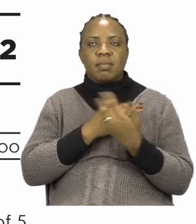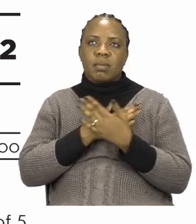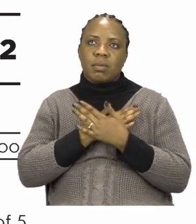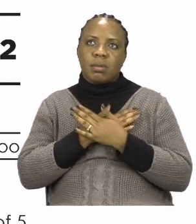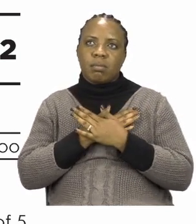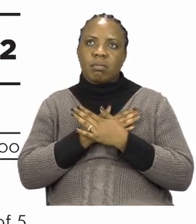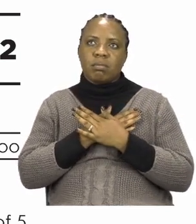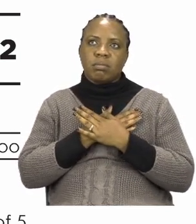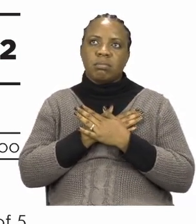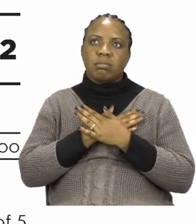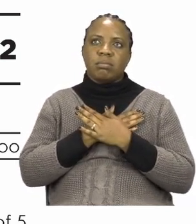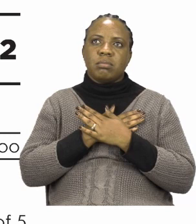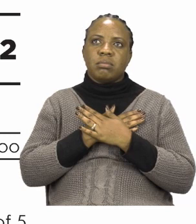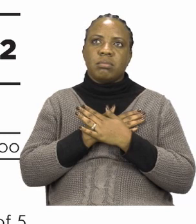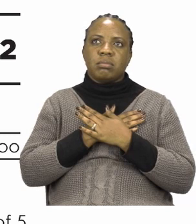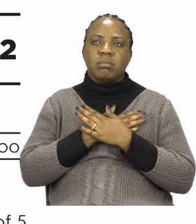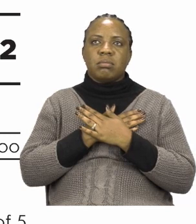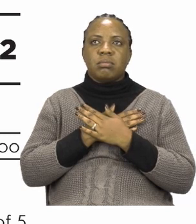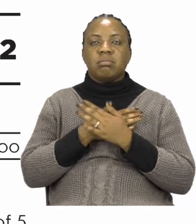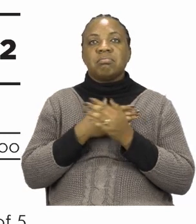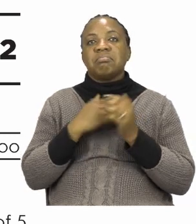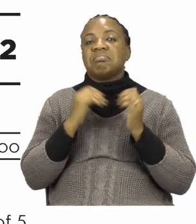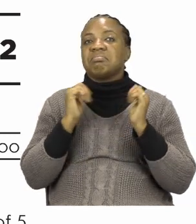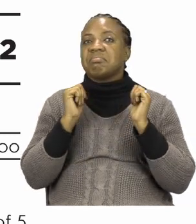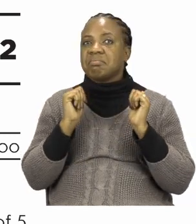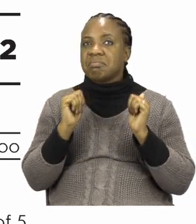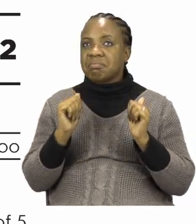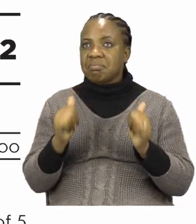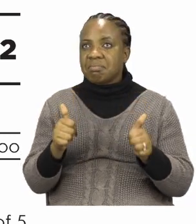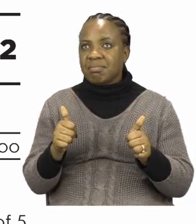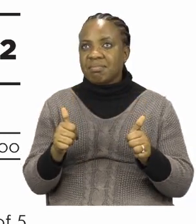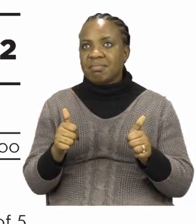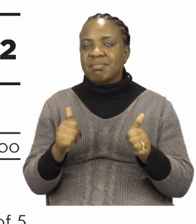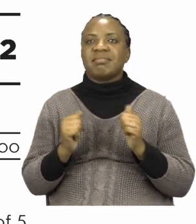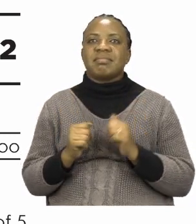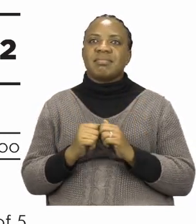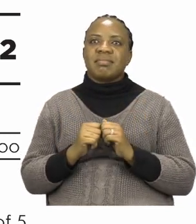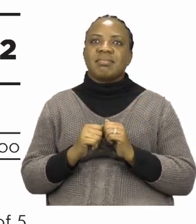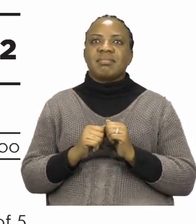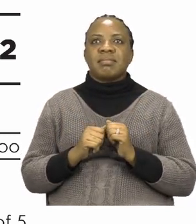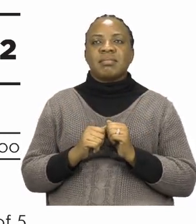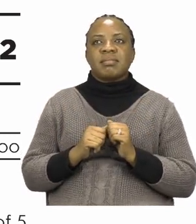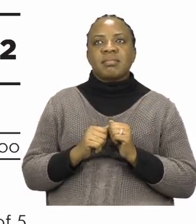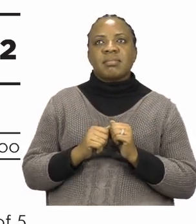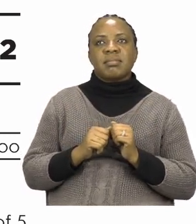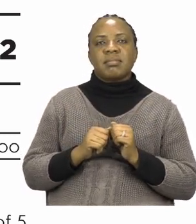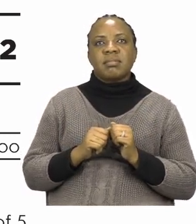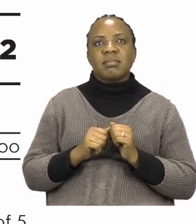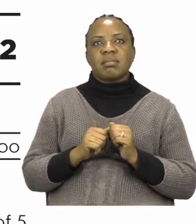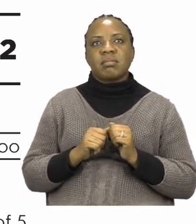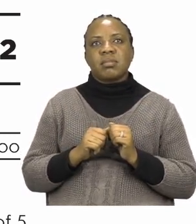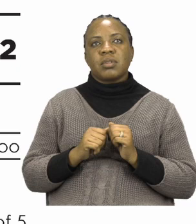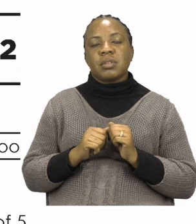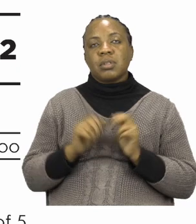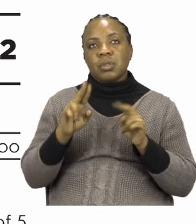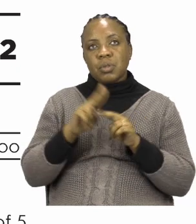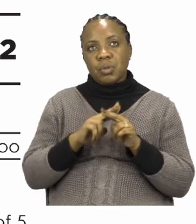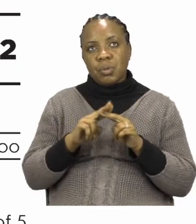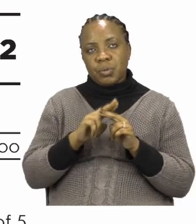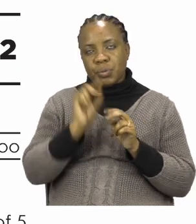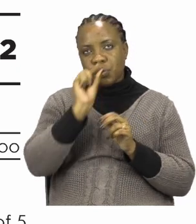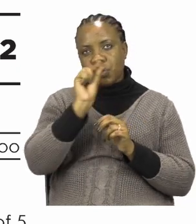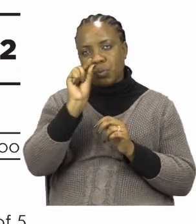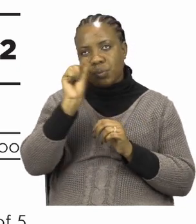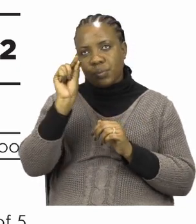love, and good. Now, you're going to use these words to come up with